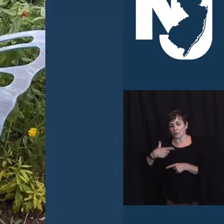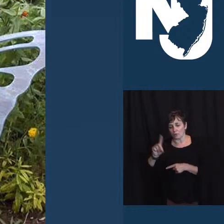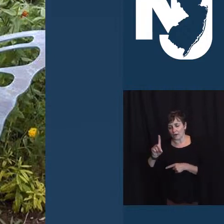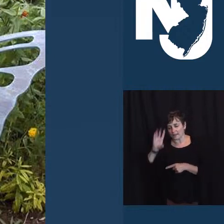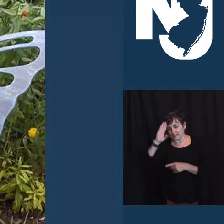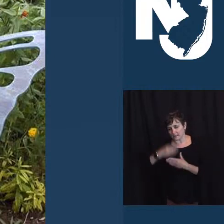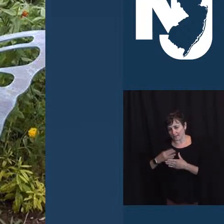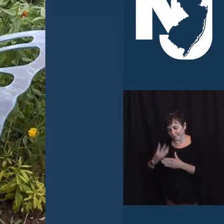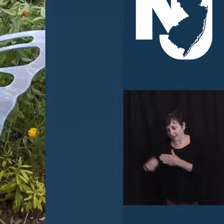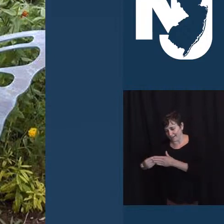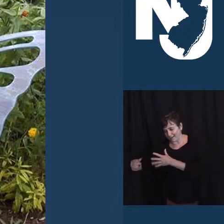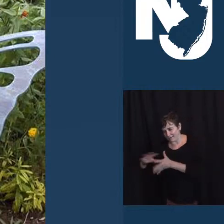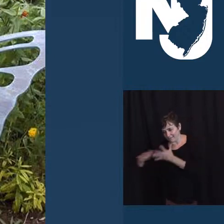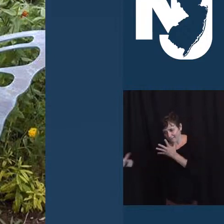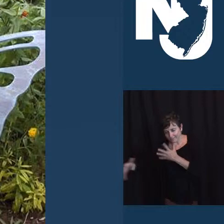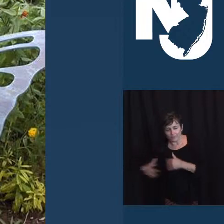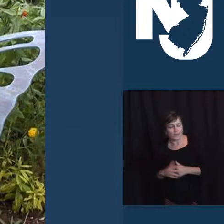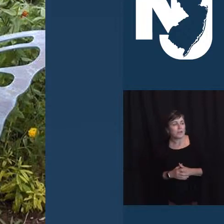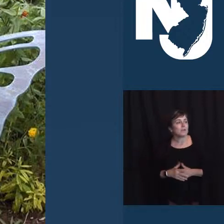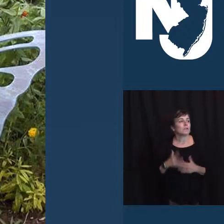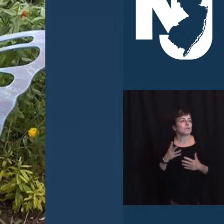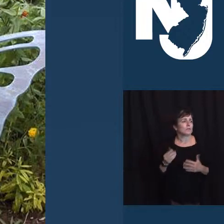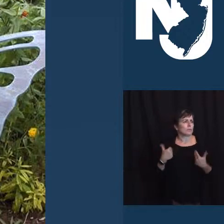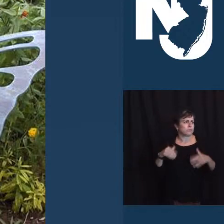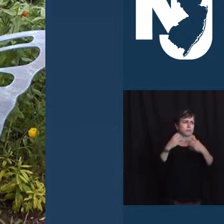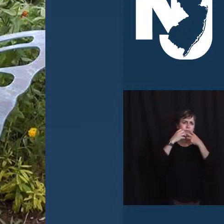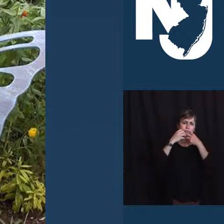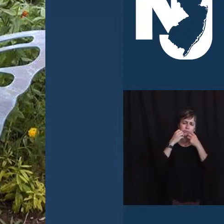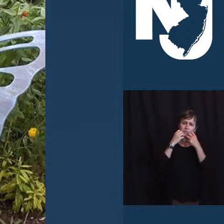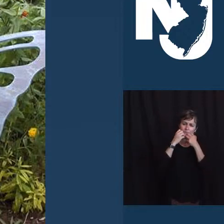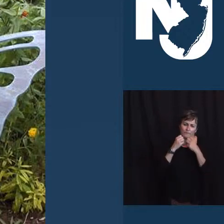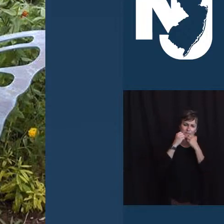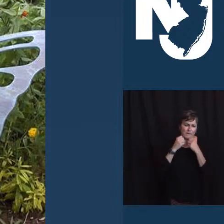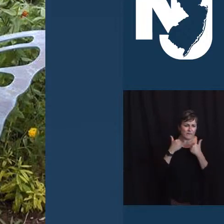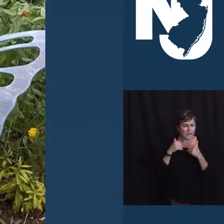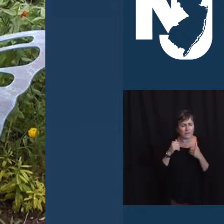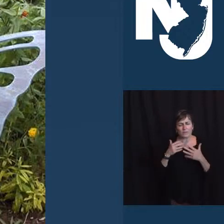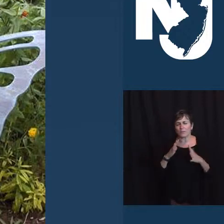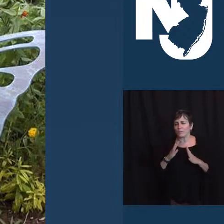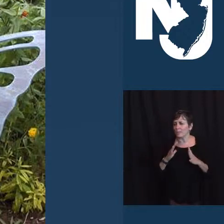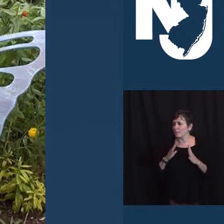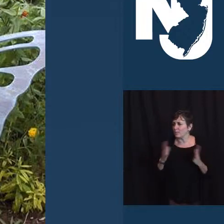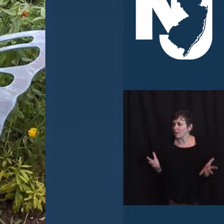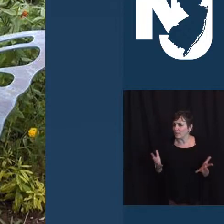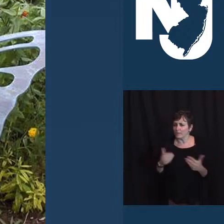and values held by so many across our state. May God bless her and her memory here in New